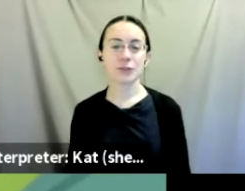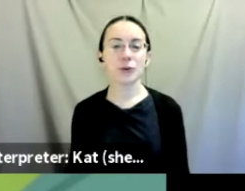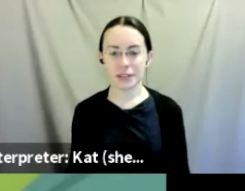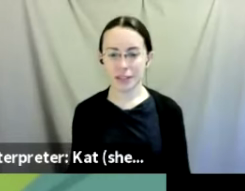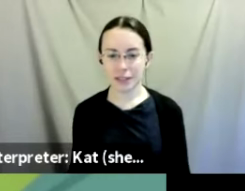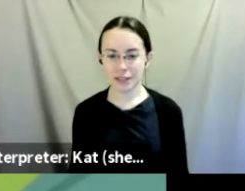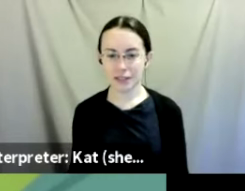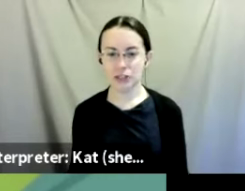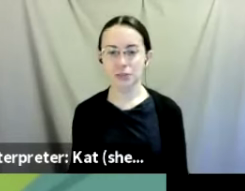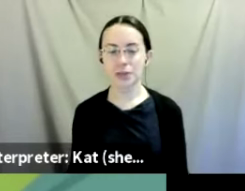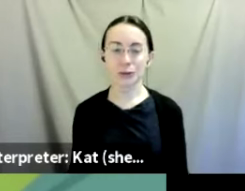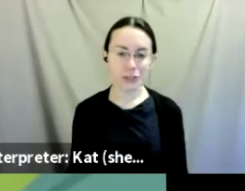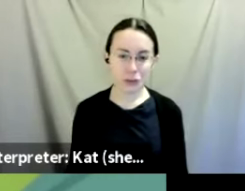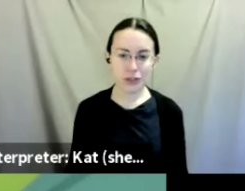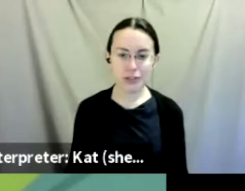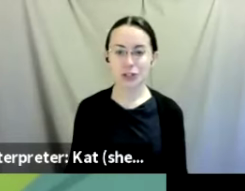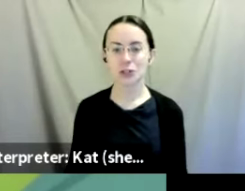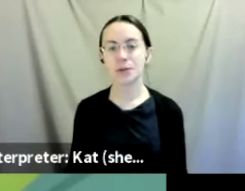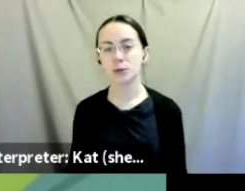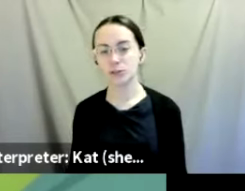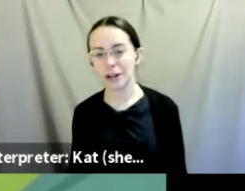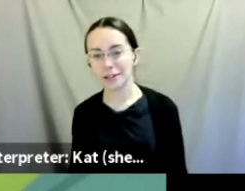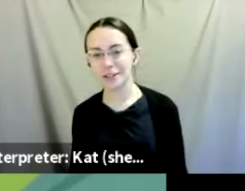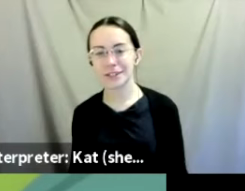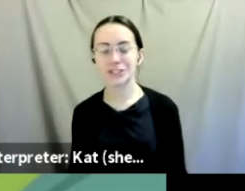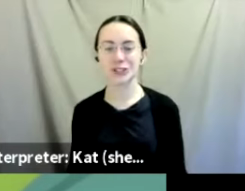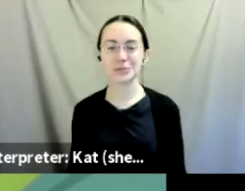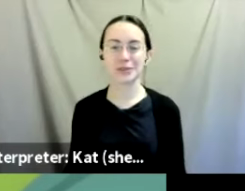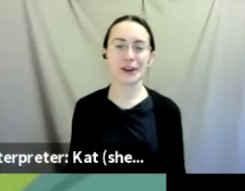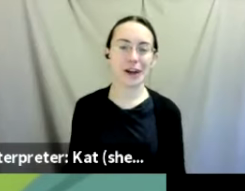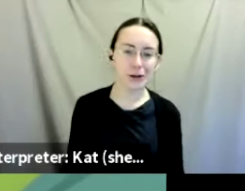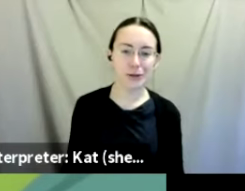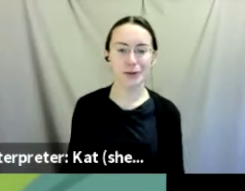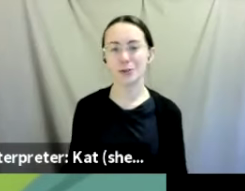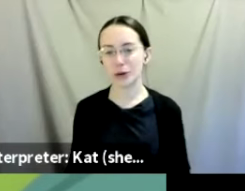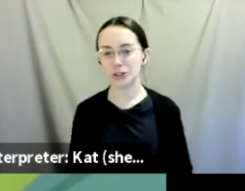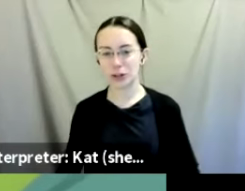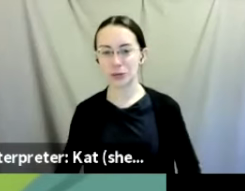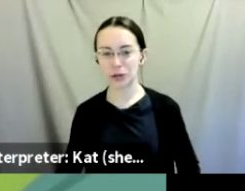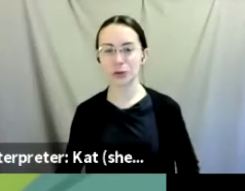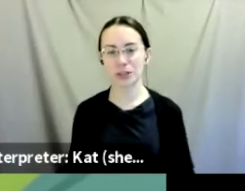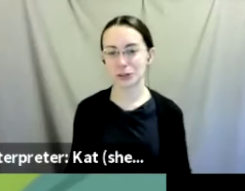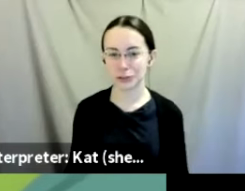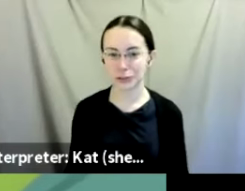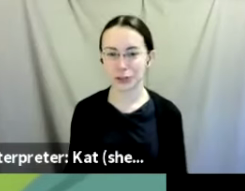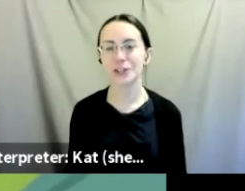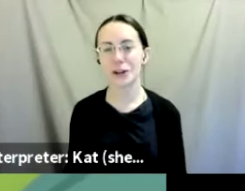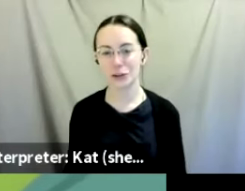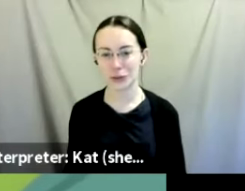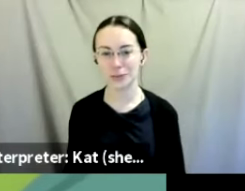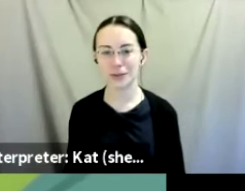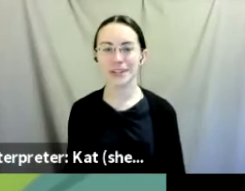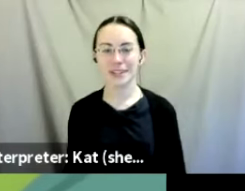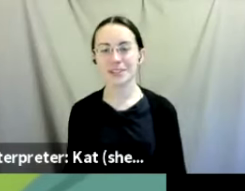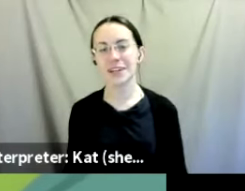So, of course, I think that sex ed should be more visual. It should be more fun. It shouldn't be very awkward where the boys are put in one room and the girls are put in